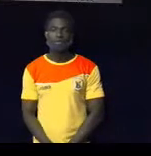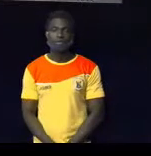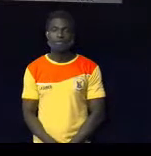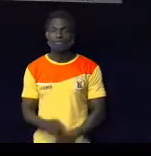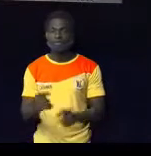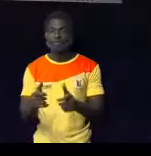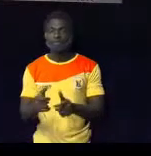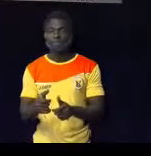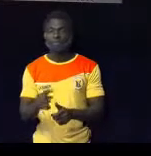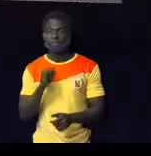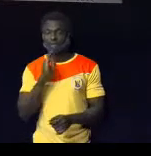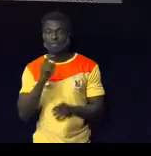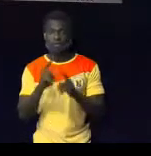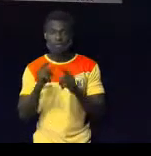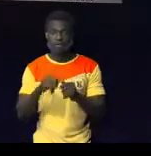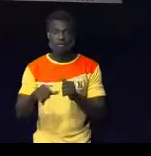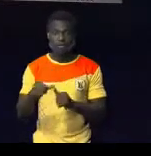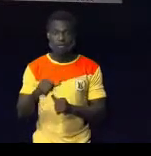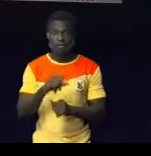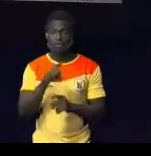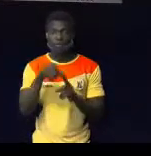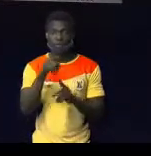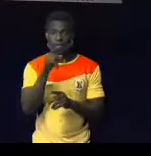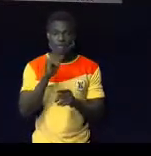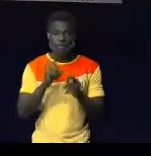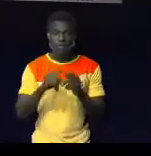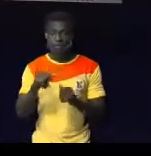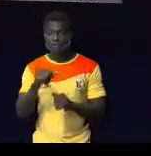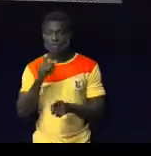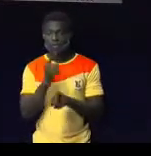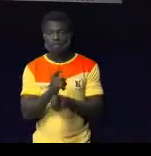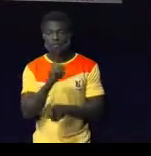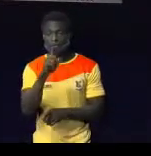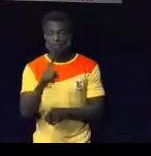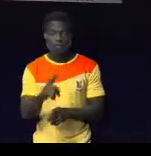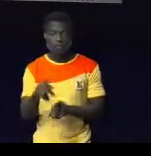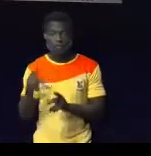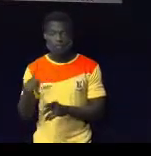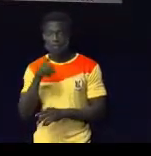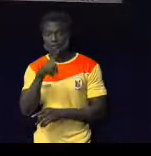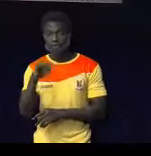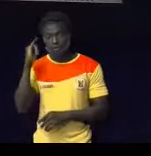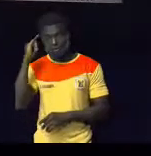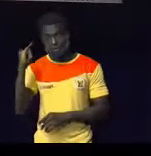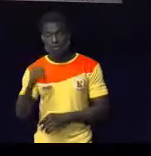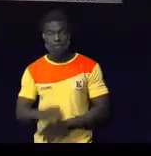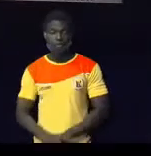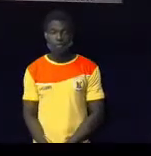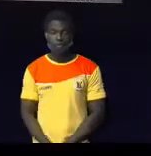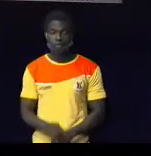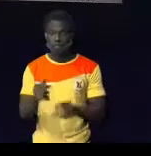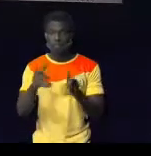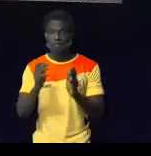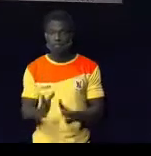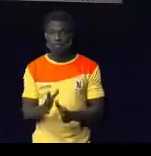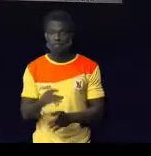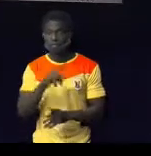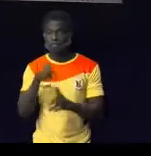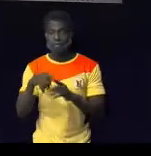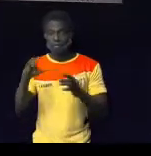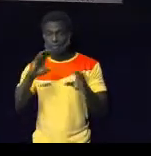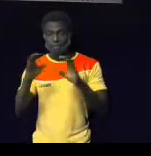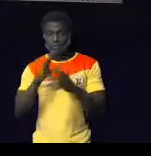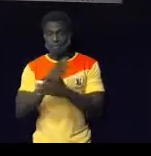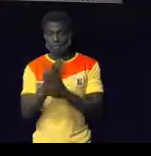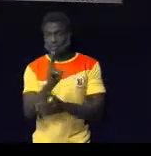fastest. Fast is talking about when you're talking about just one person, one idea. Faster, when you are